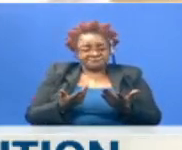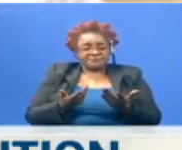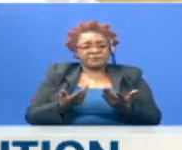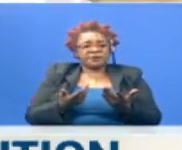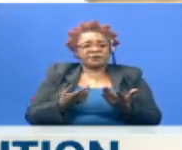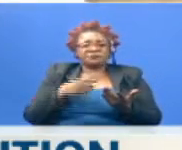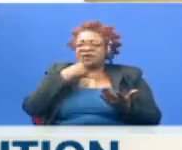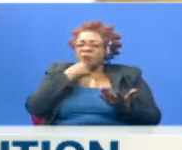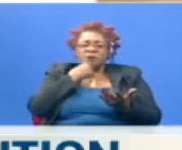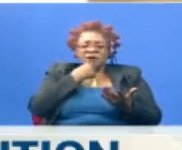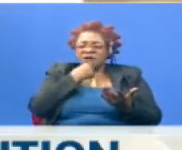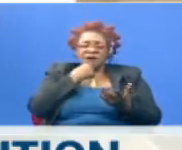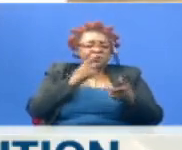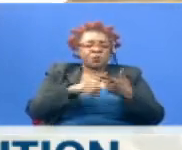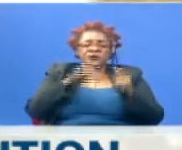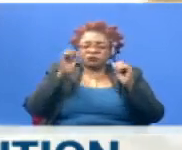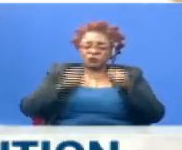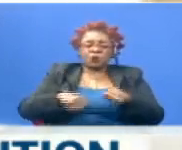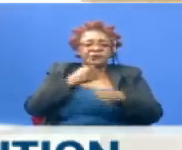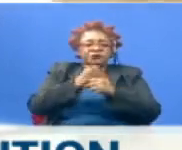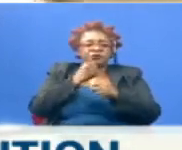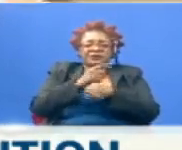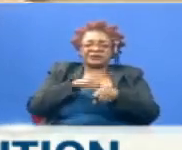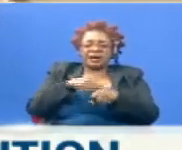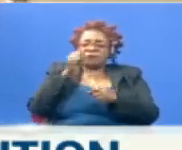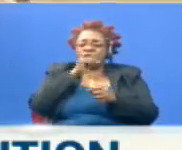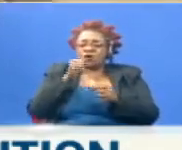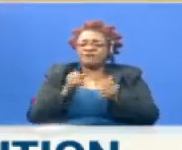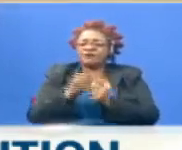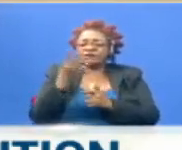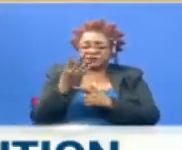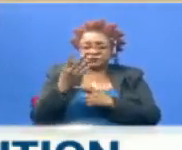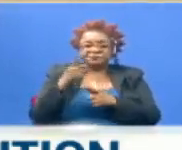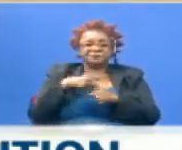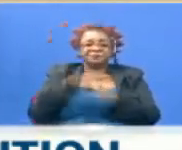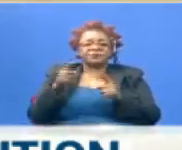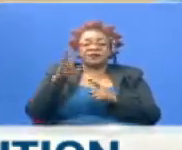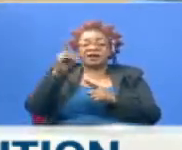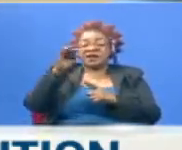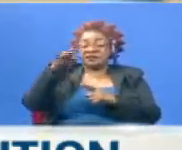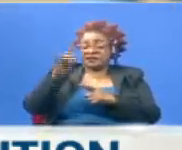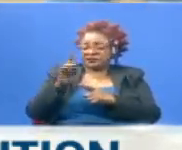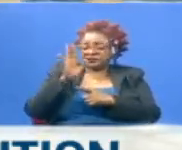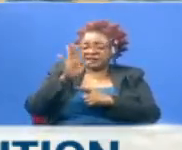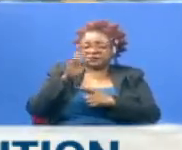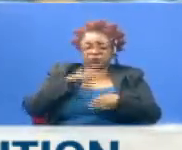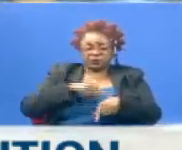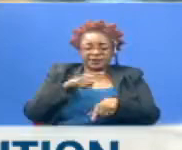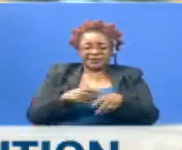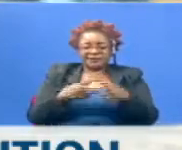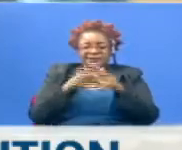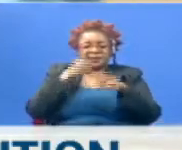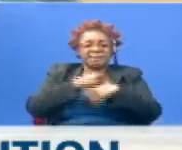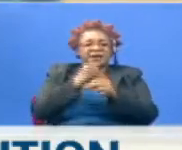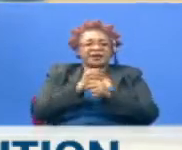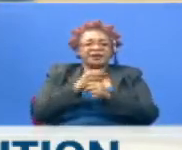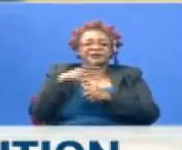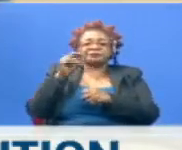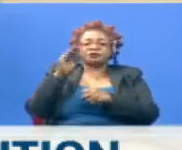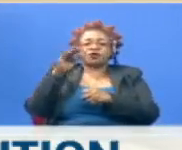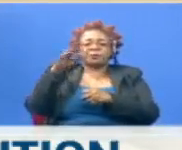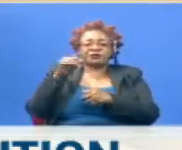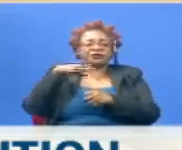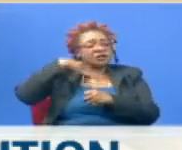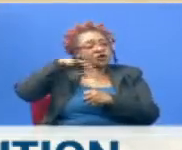doing or could be doing at 14 years of age. But for David Lawrence, that's when he started making these robotic dogs,